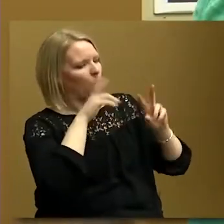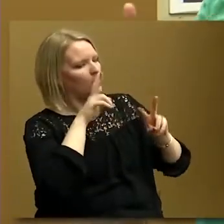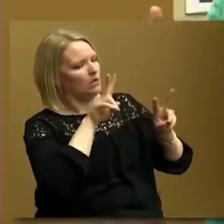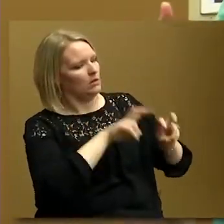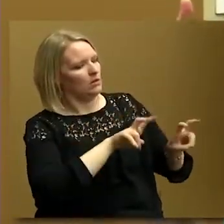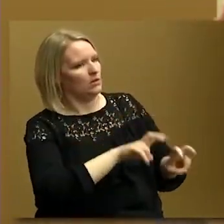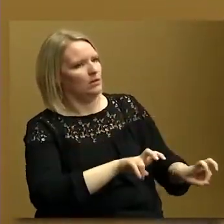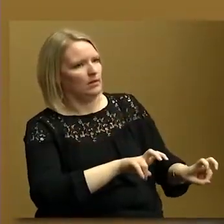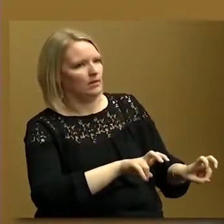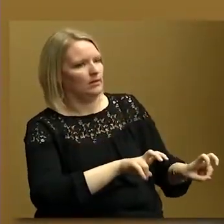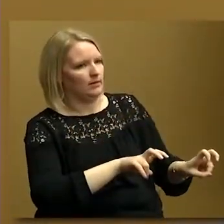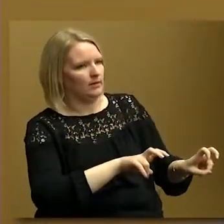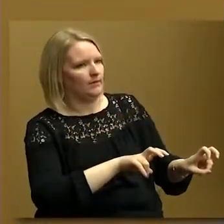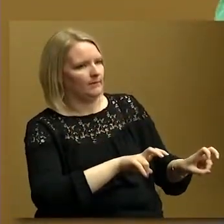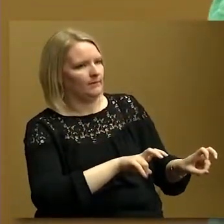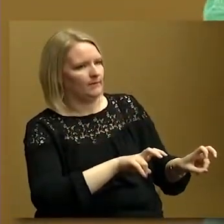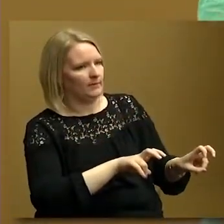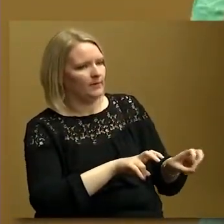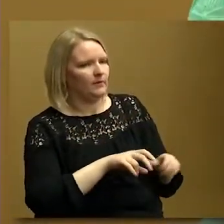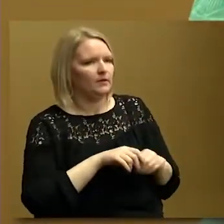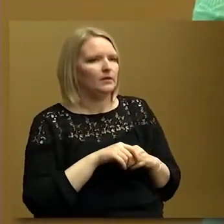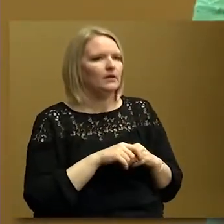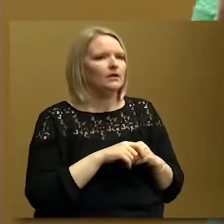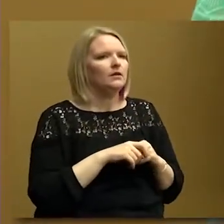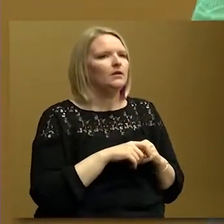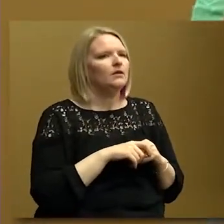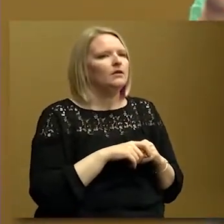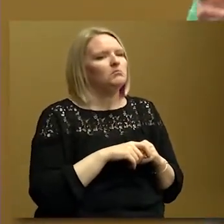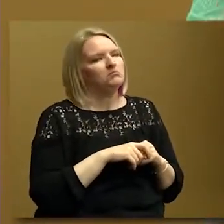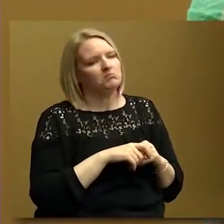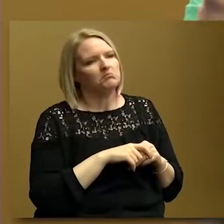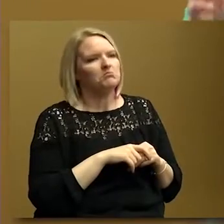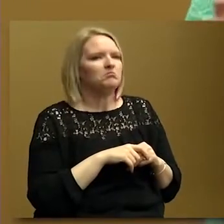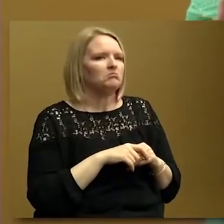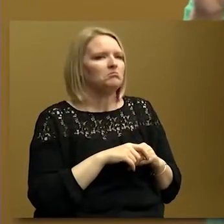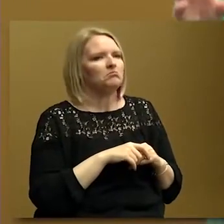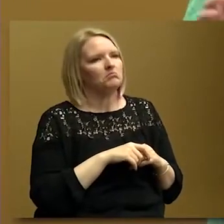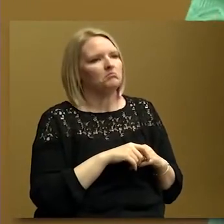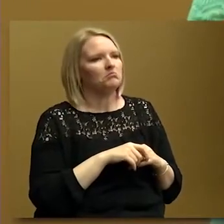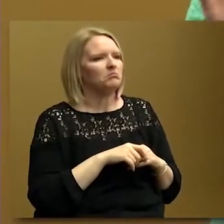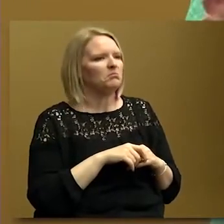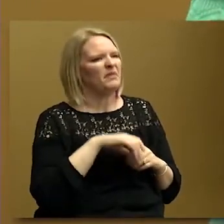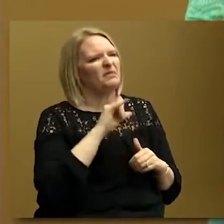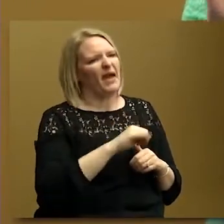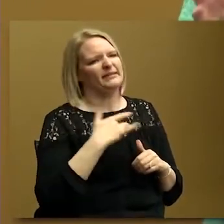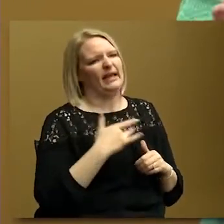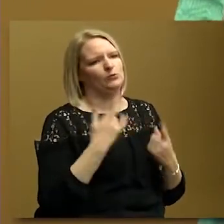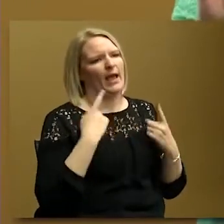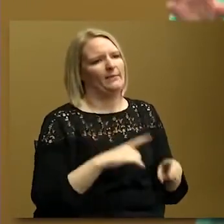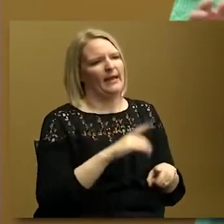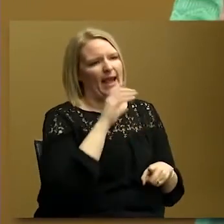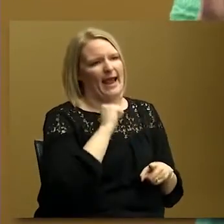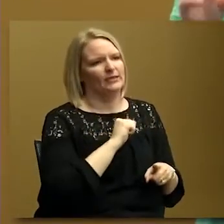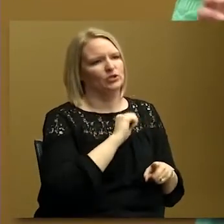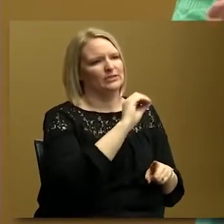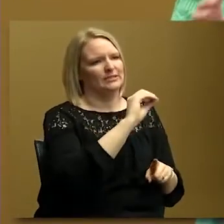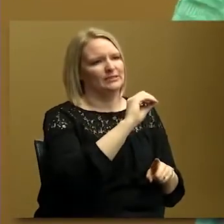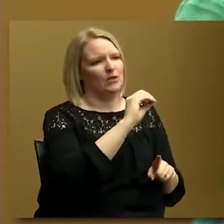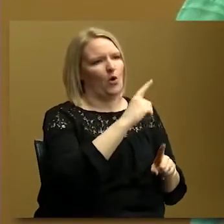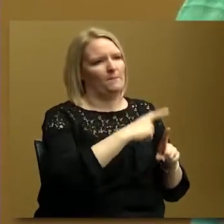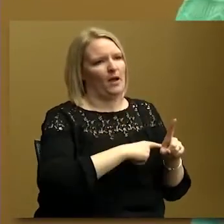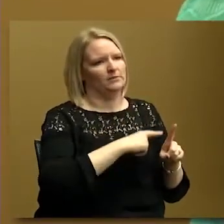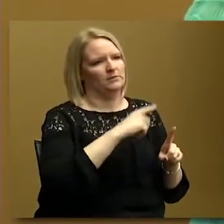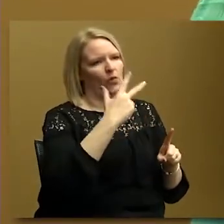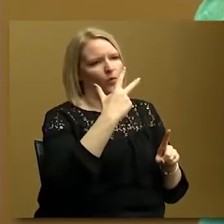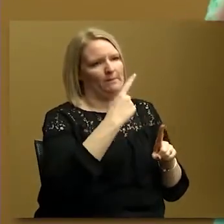expressions. And that's usually like from 0 to 3 months that we're doing